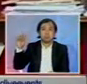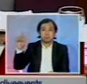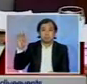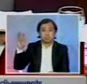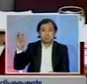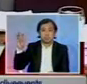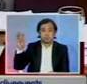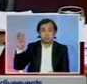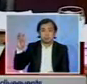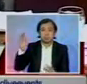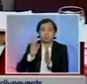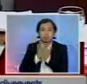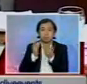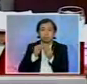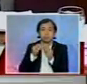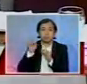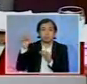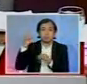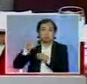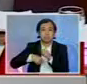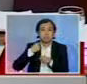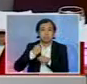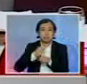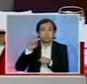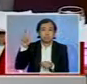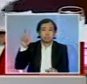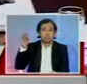016, book number 1, series of